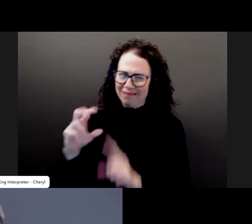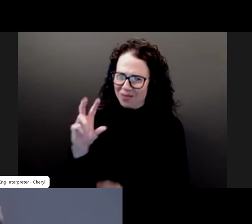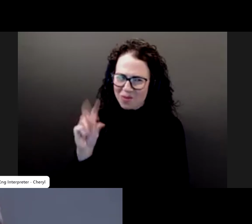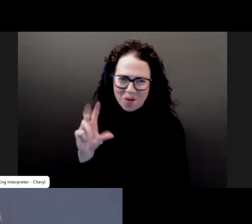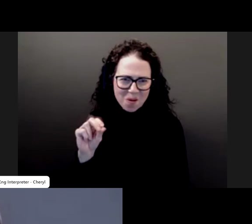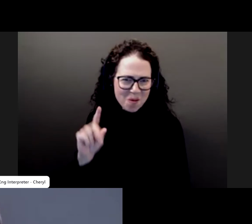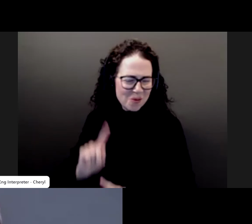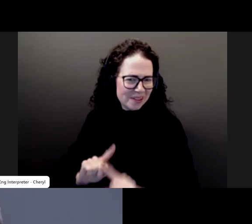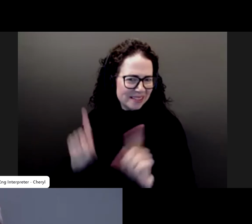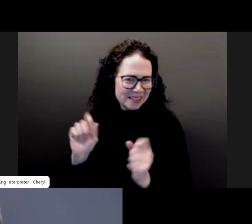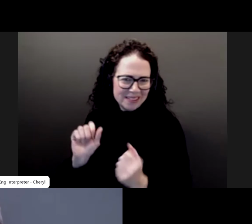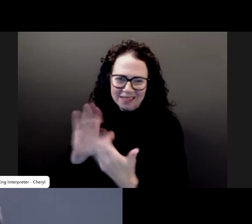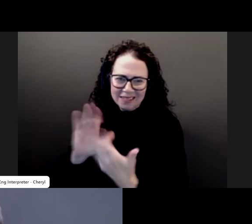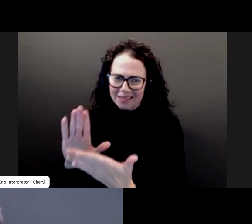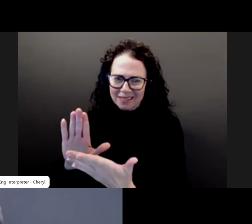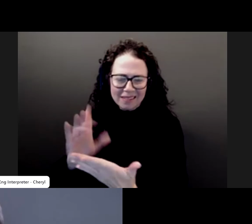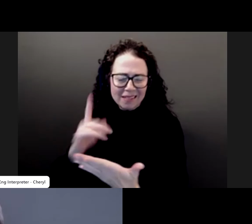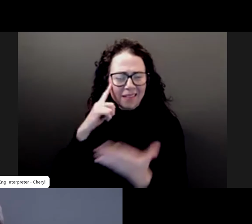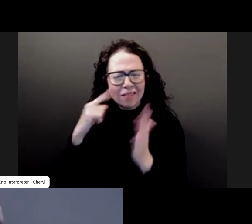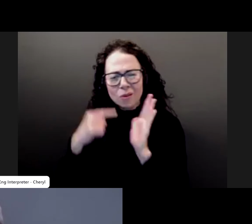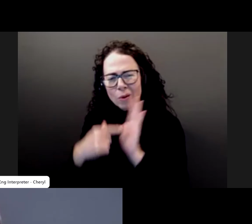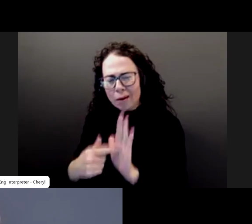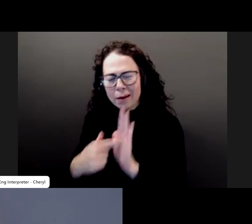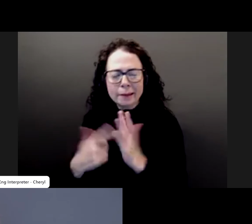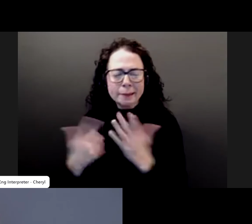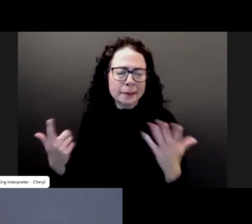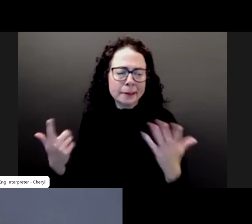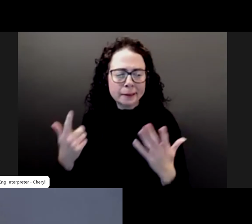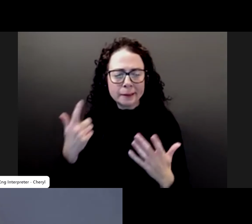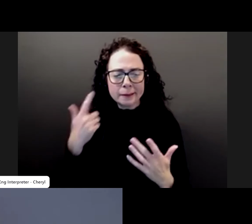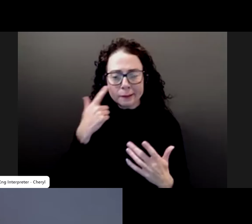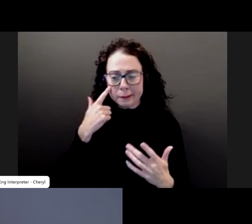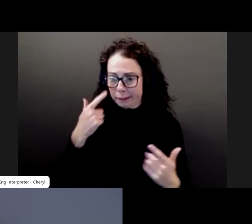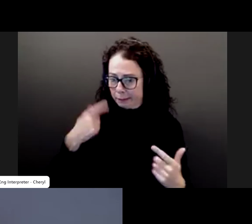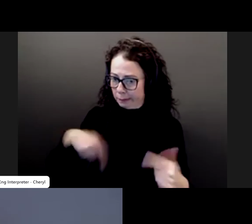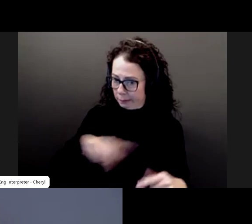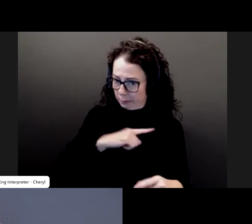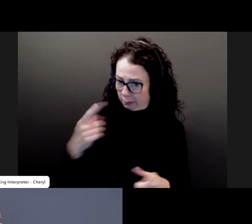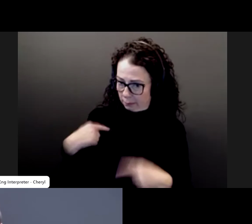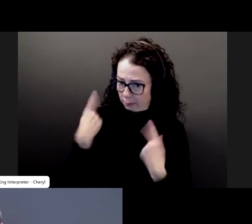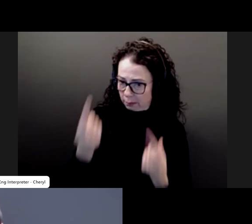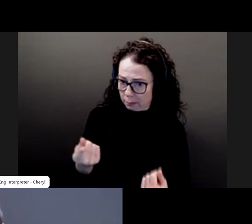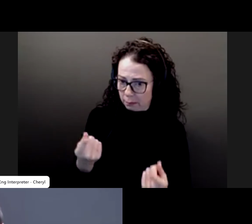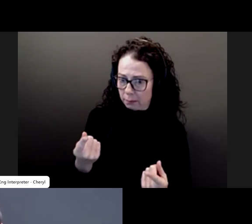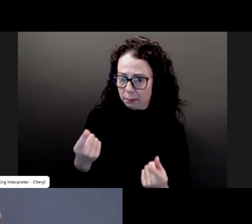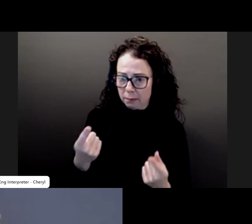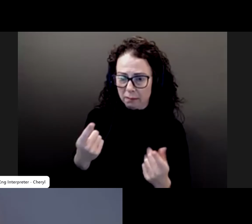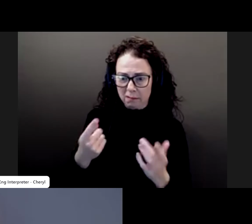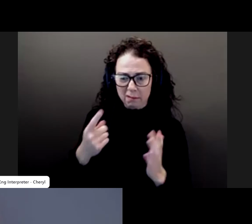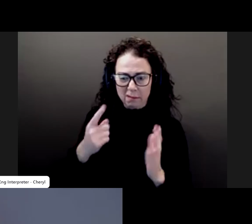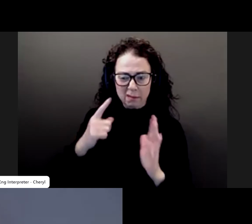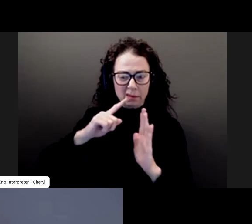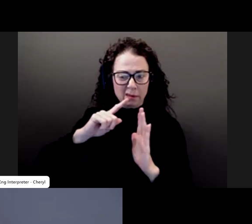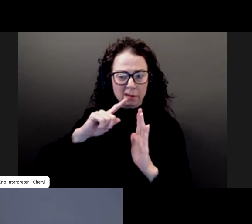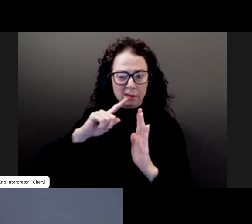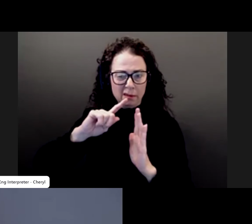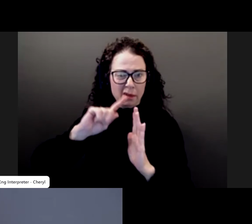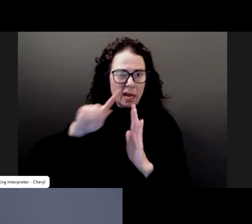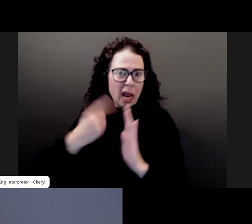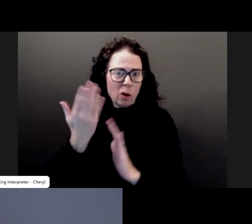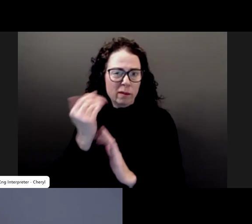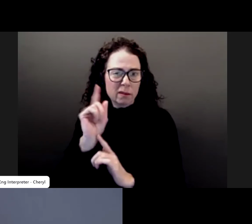in the span of time that we have been on the phone today, there's been about